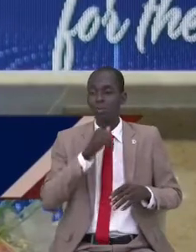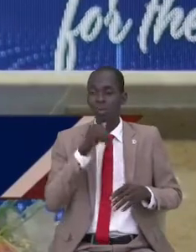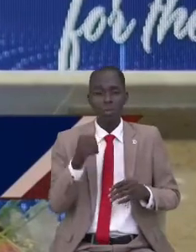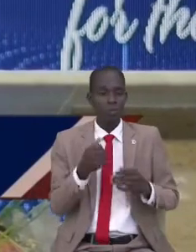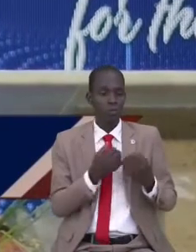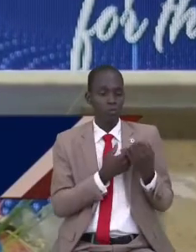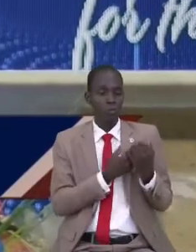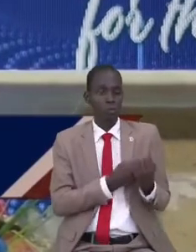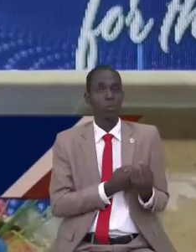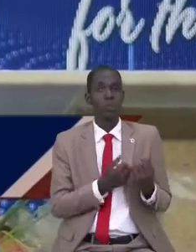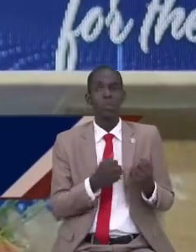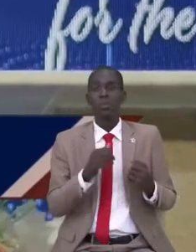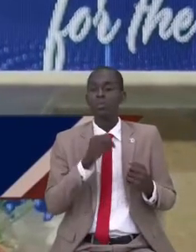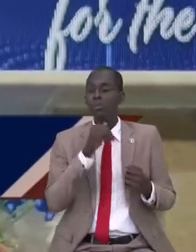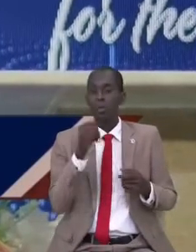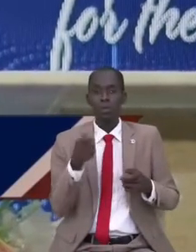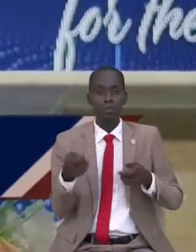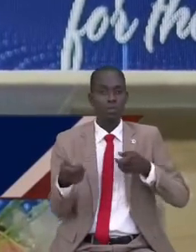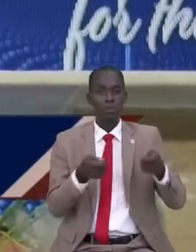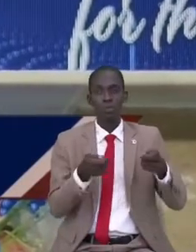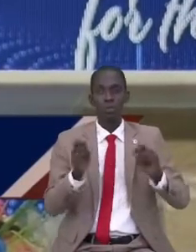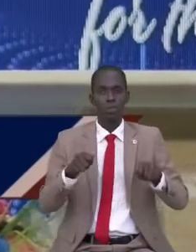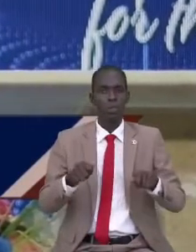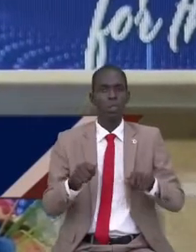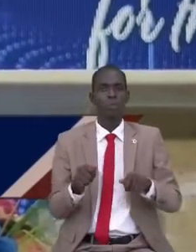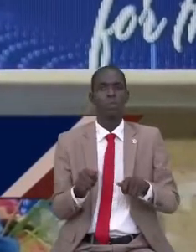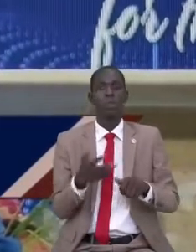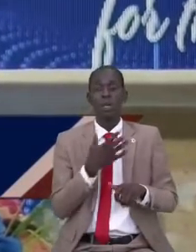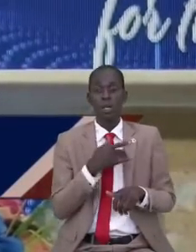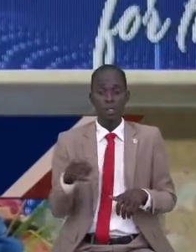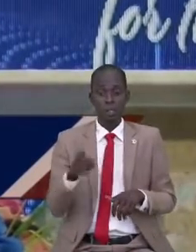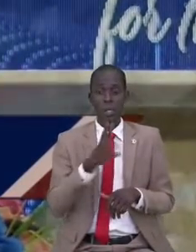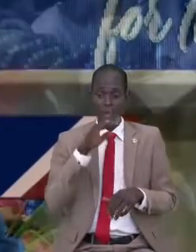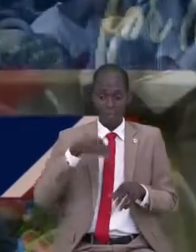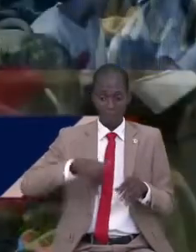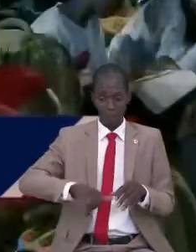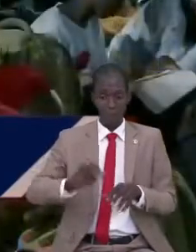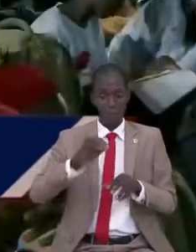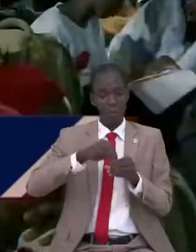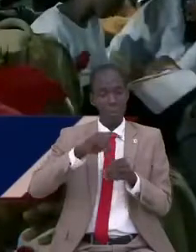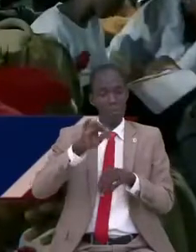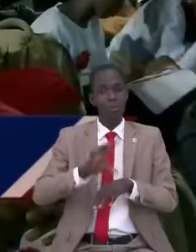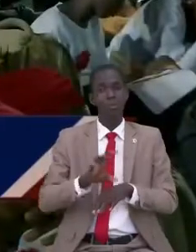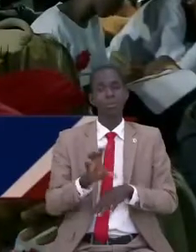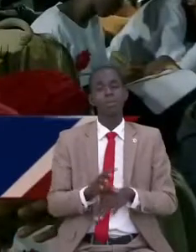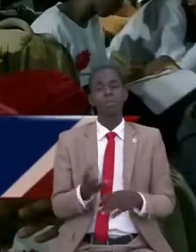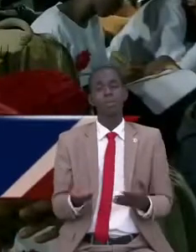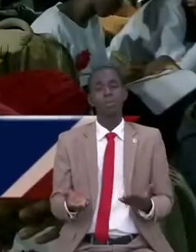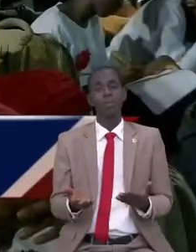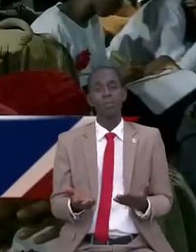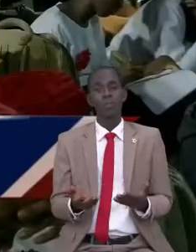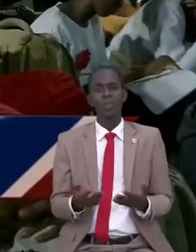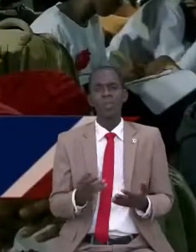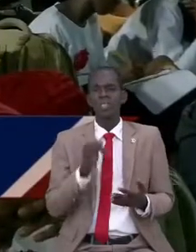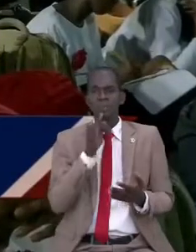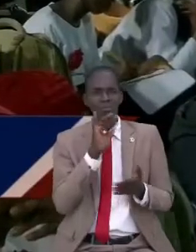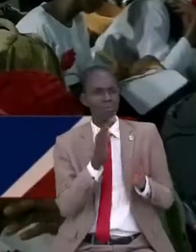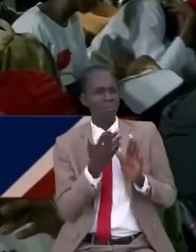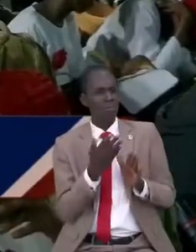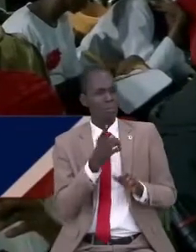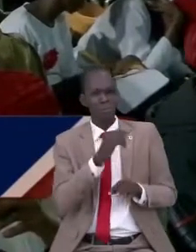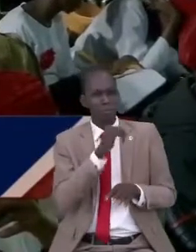they're uncontrollable, and they remain in the church. It's like they're not hearing